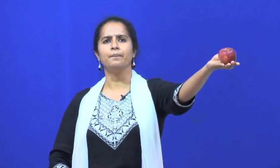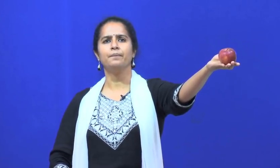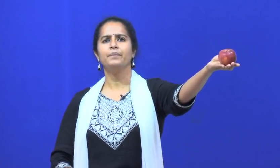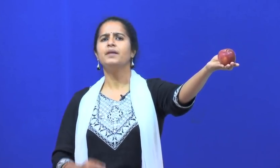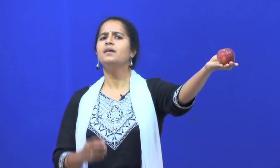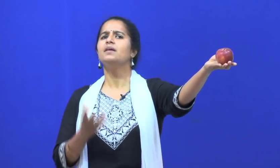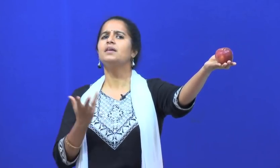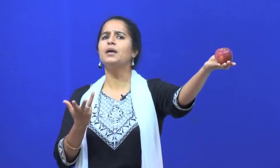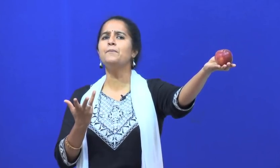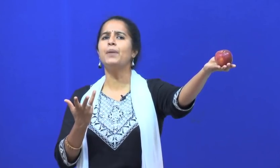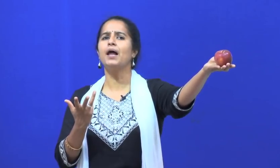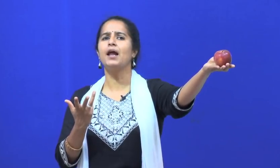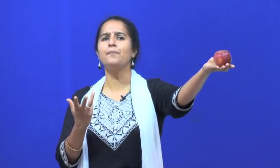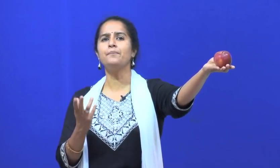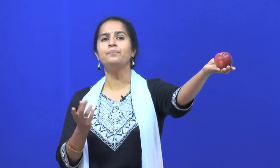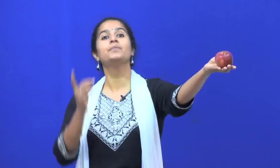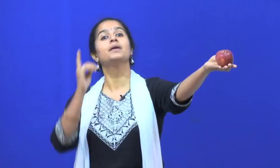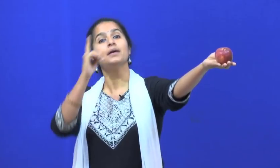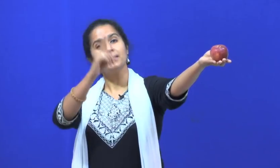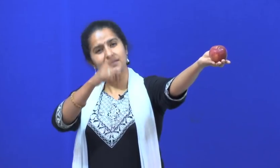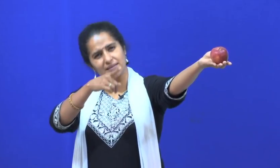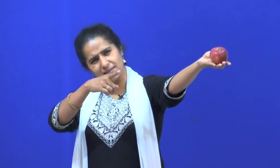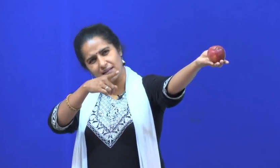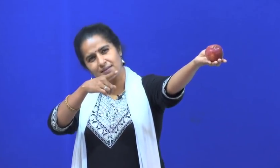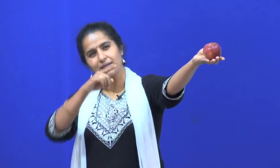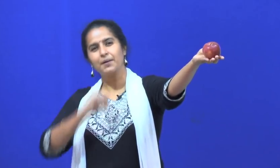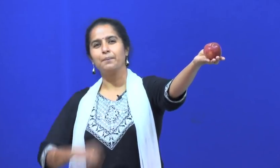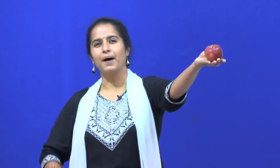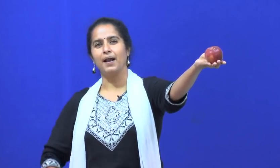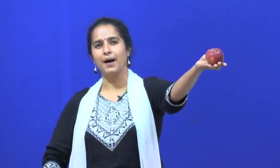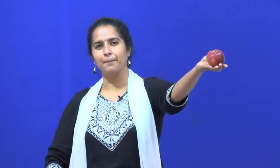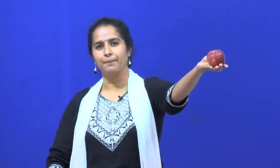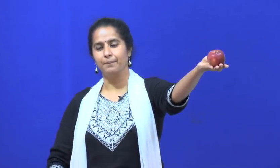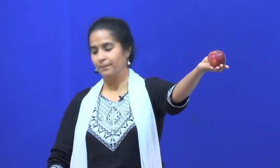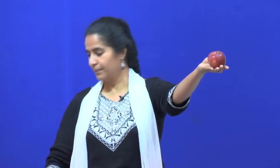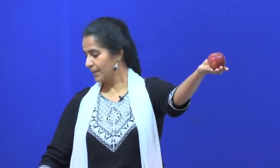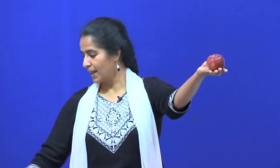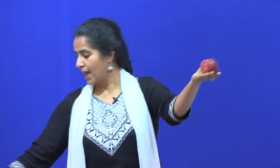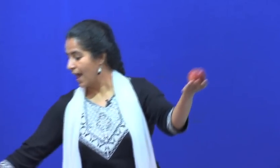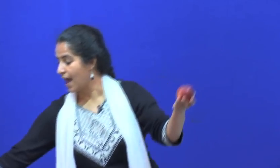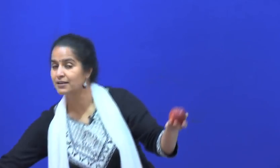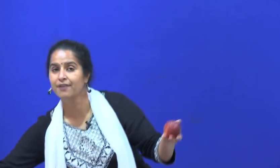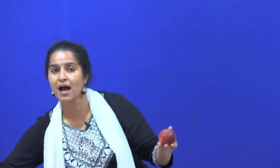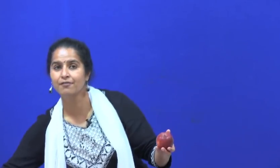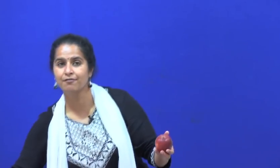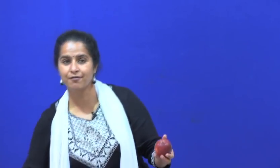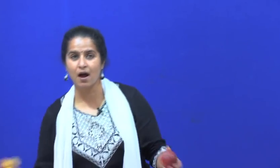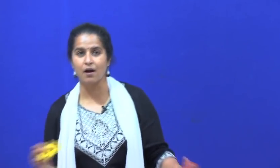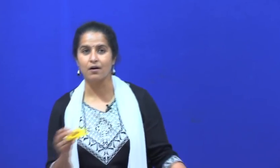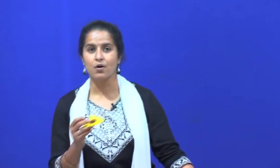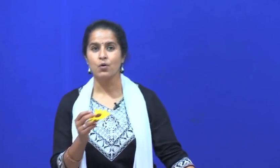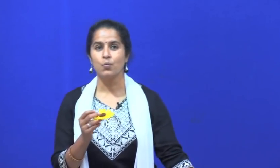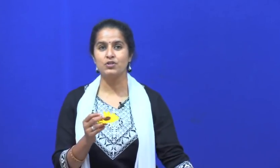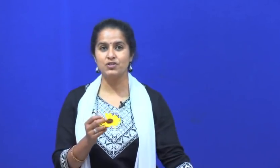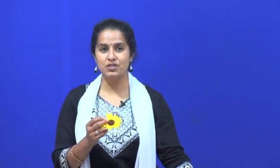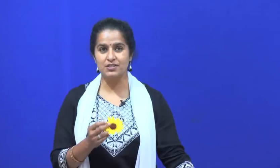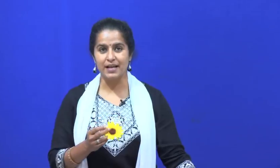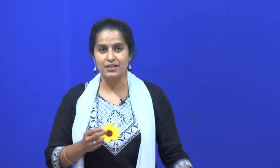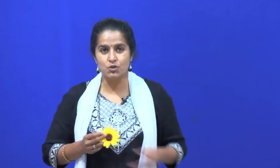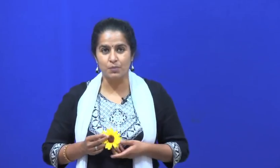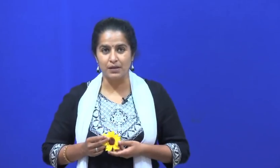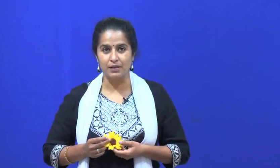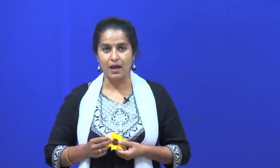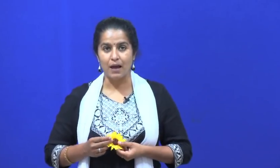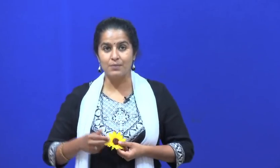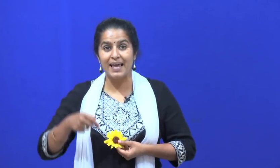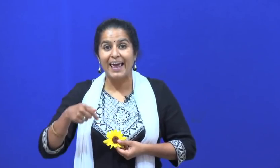phalam. Kim phalam? Tat phalam. And if I have a flower which is just